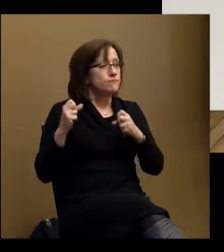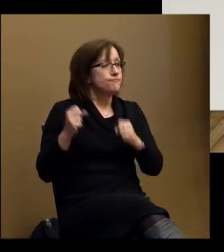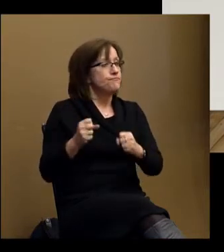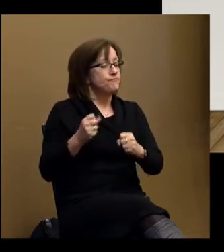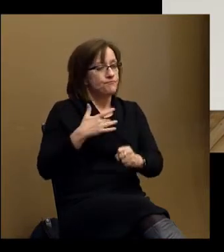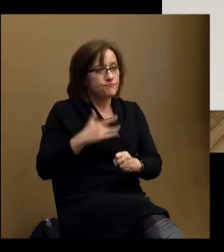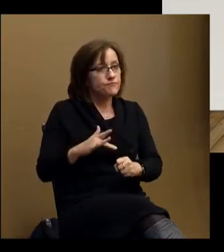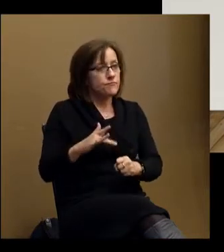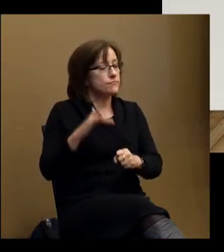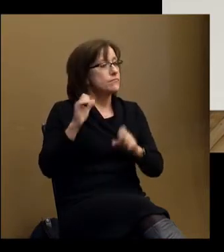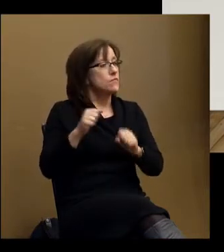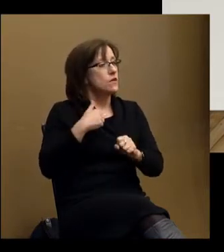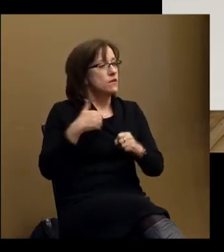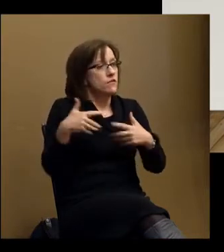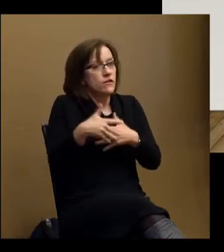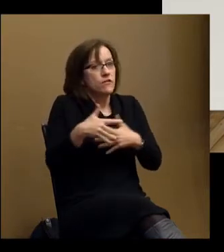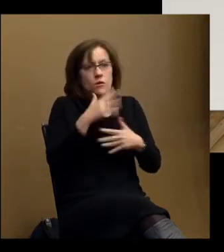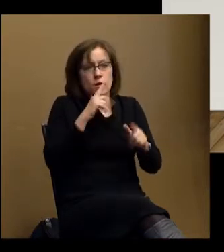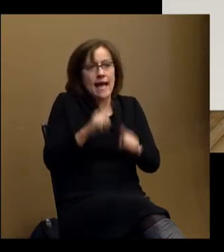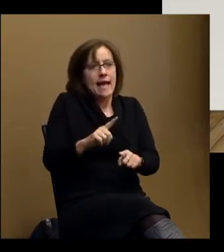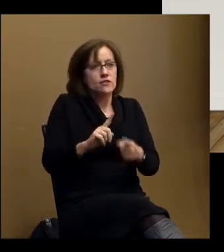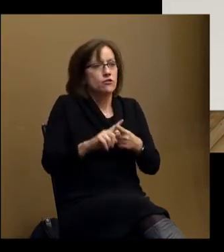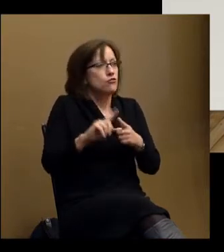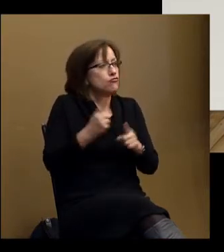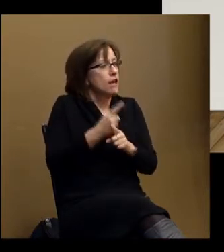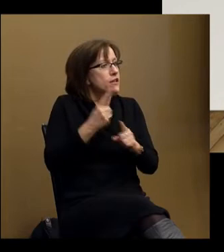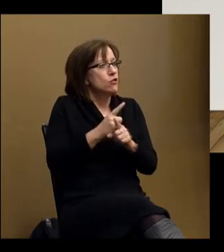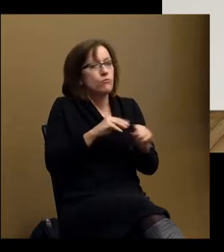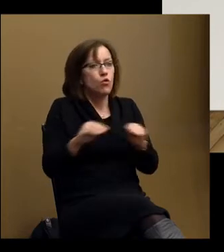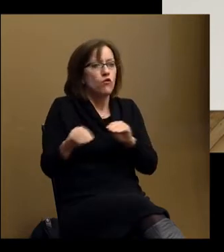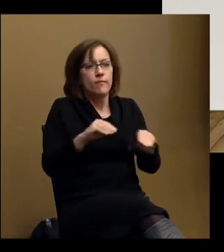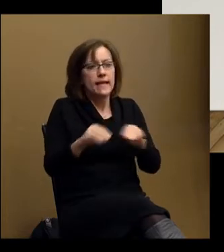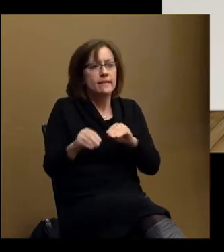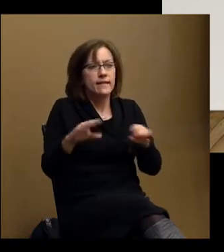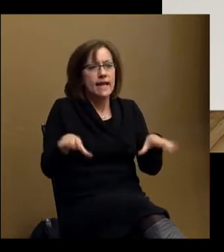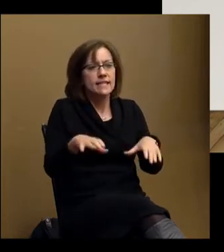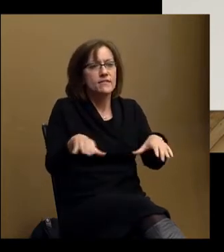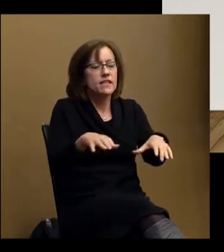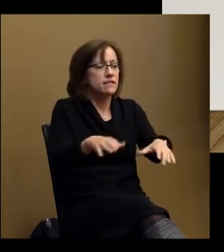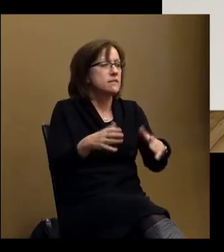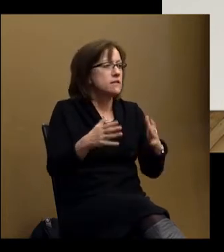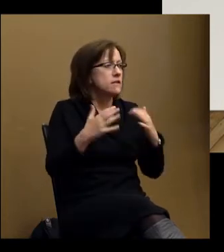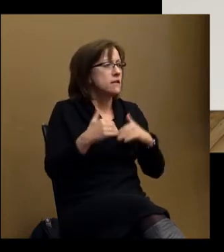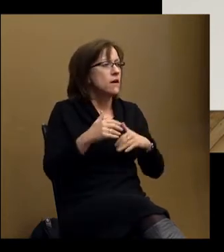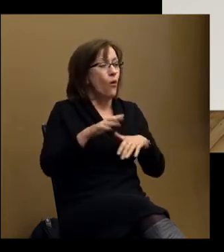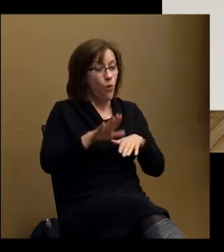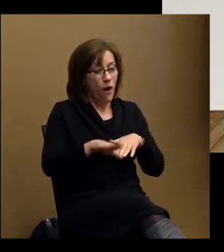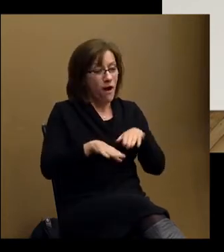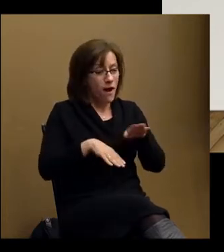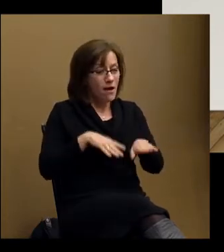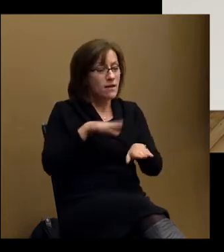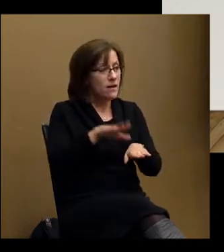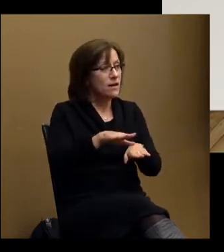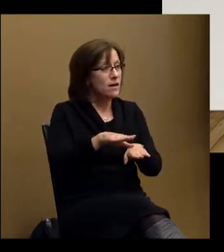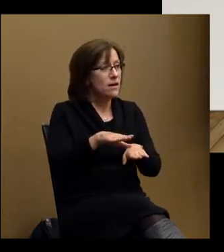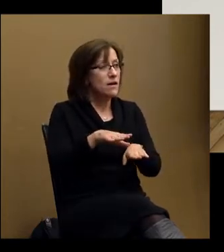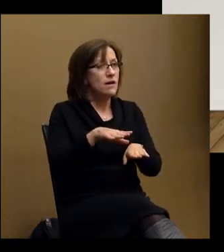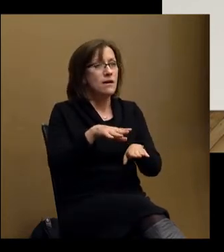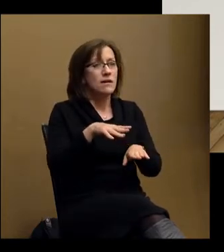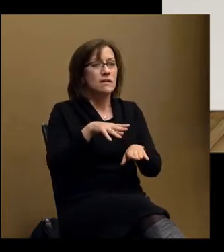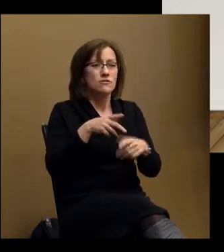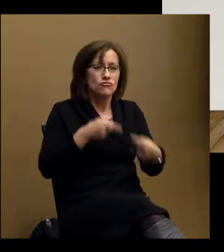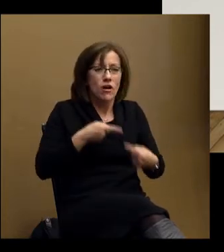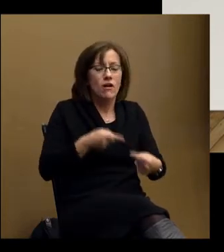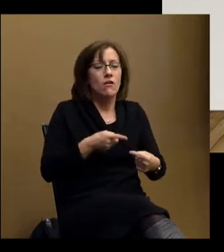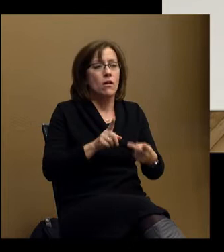have fearful reactions to just regular movement activities. Difficulty walking, crawling over